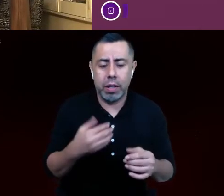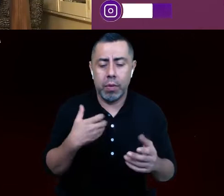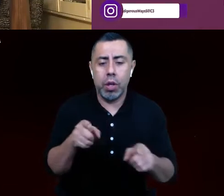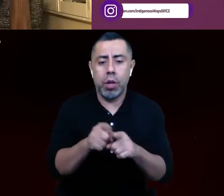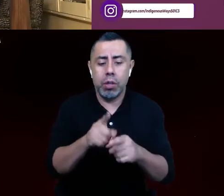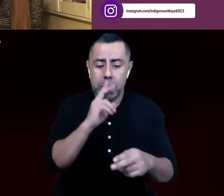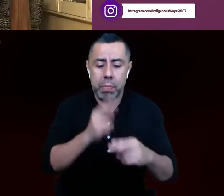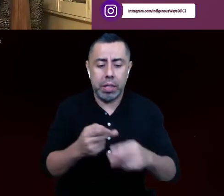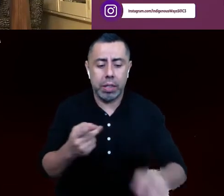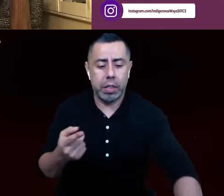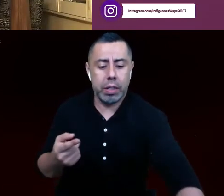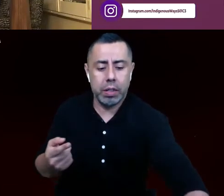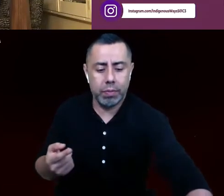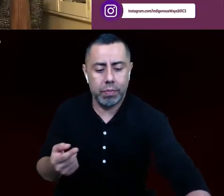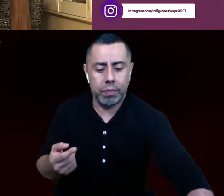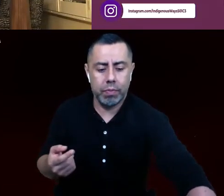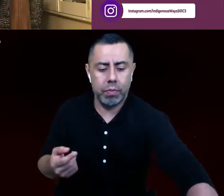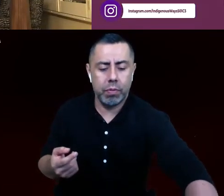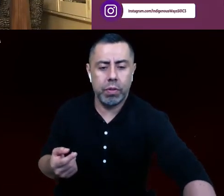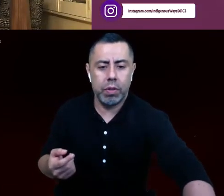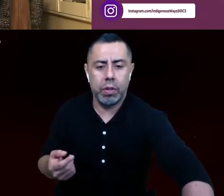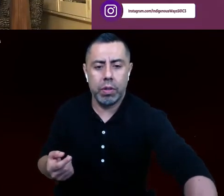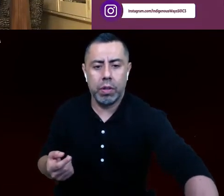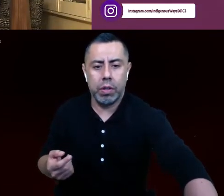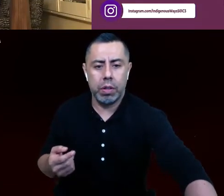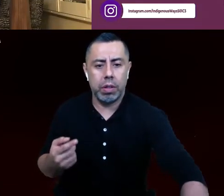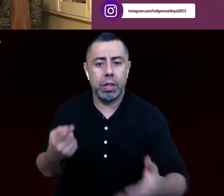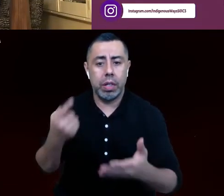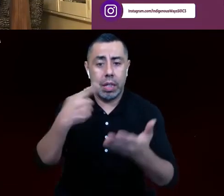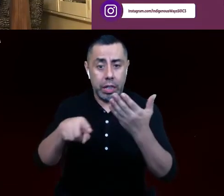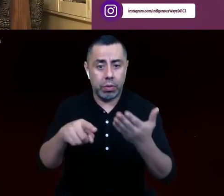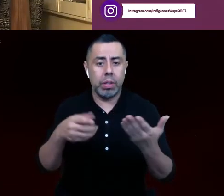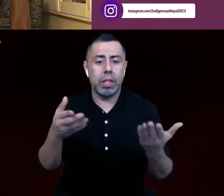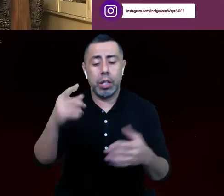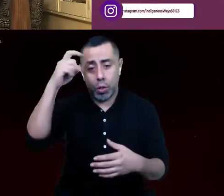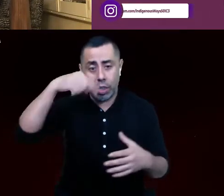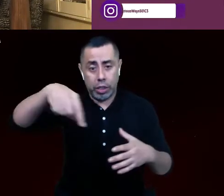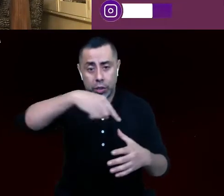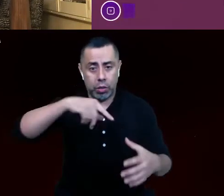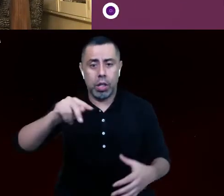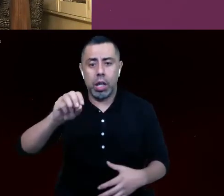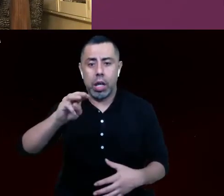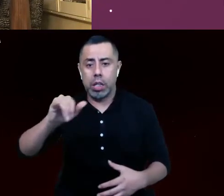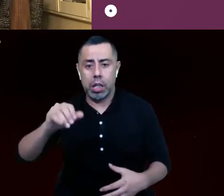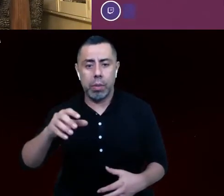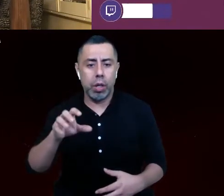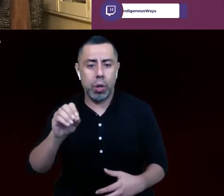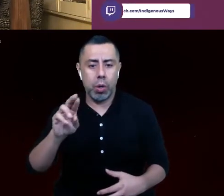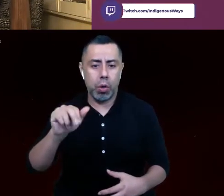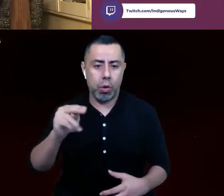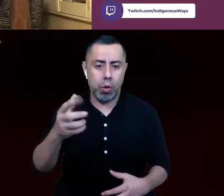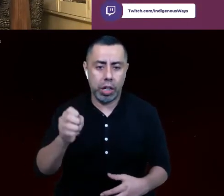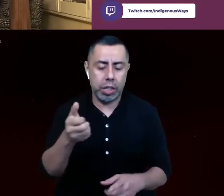next week for the Wisdom Circle, we do have Tommy Orange. And Tommy Orange is one of